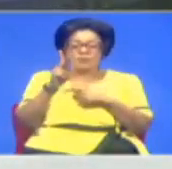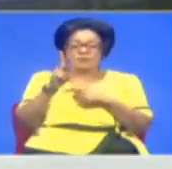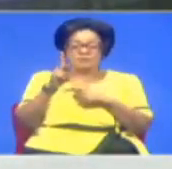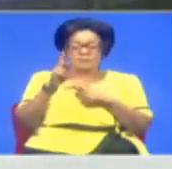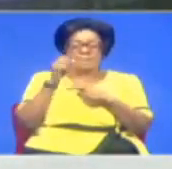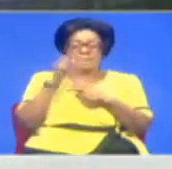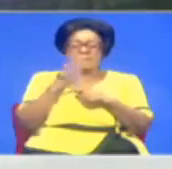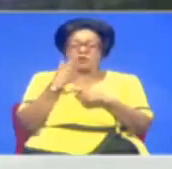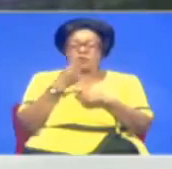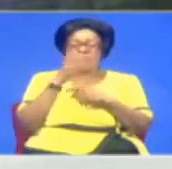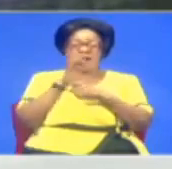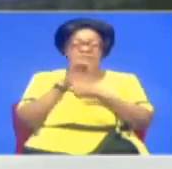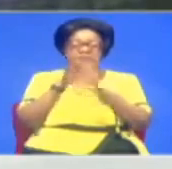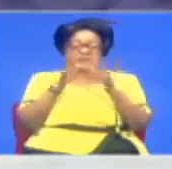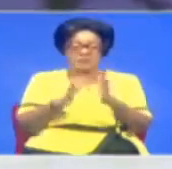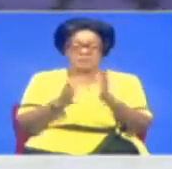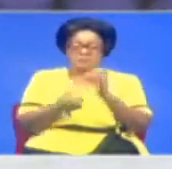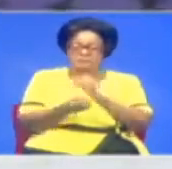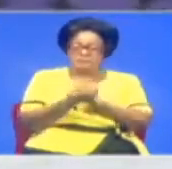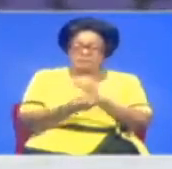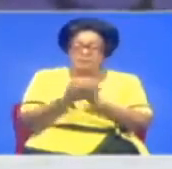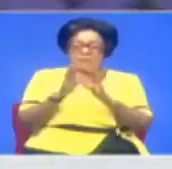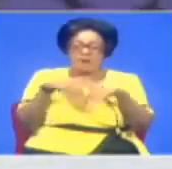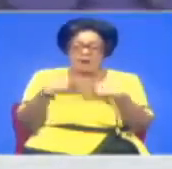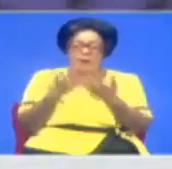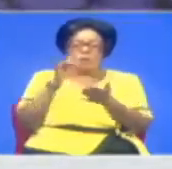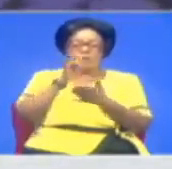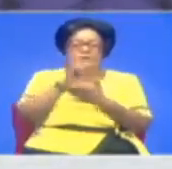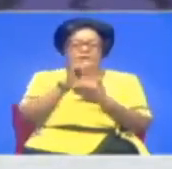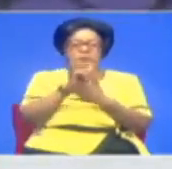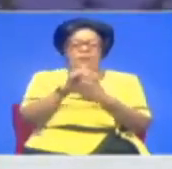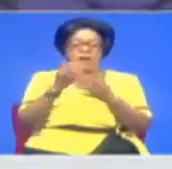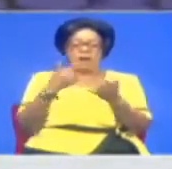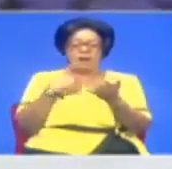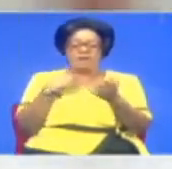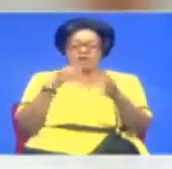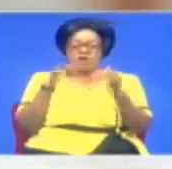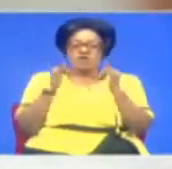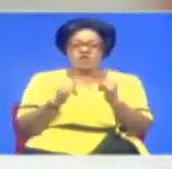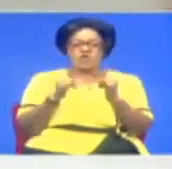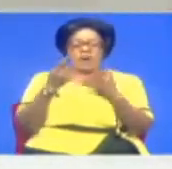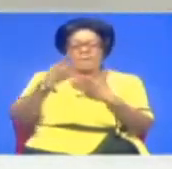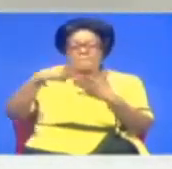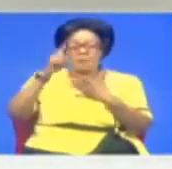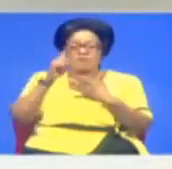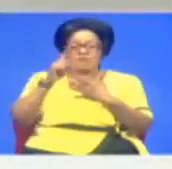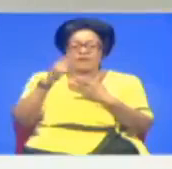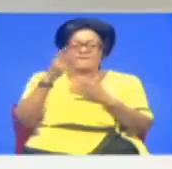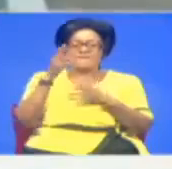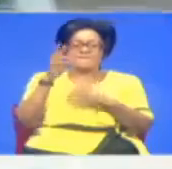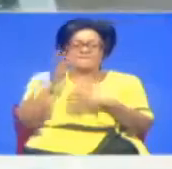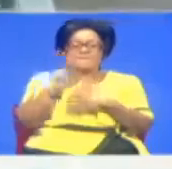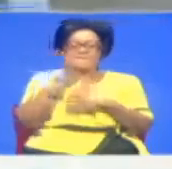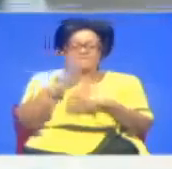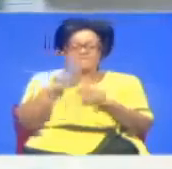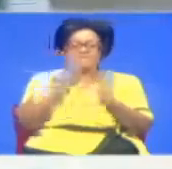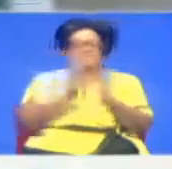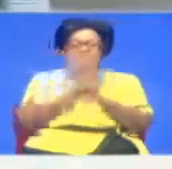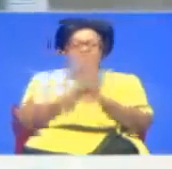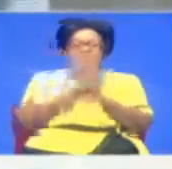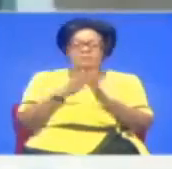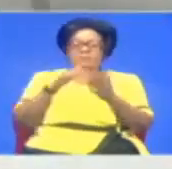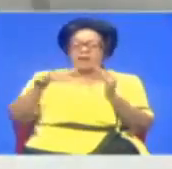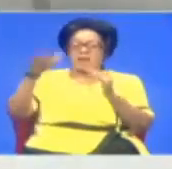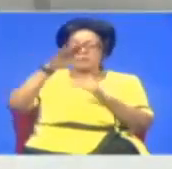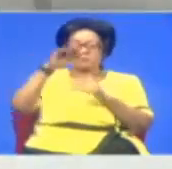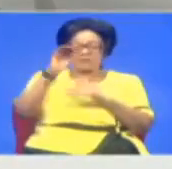advisers explain how different demographics will be prioritised to receive the newly approved Pfizer vaccine, with care home residents and adults being